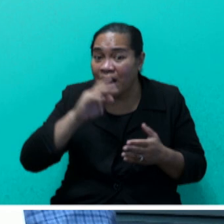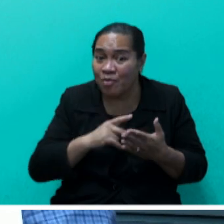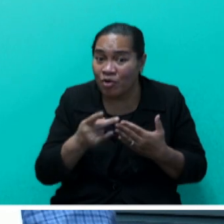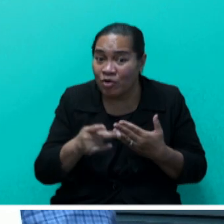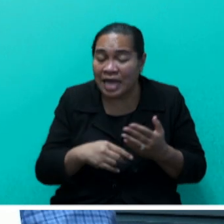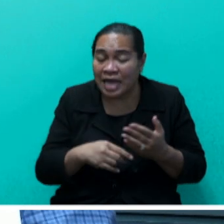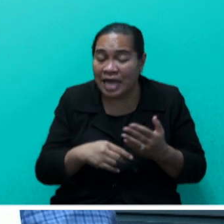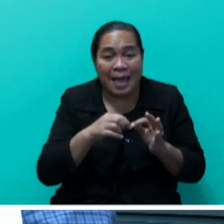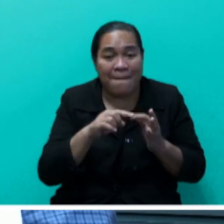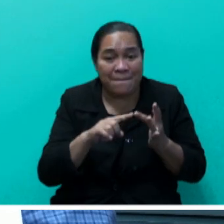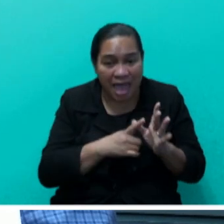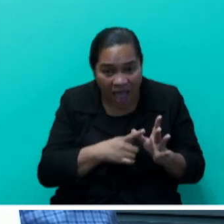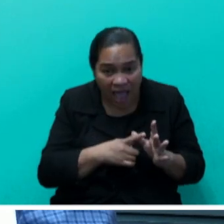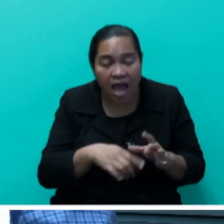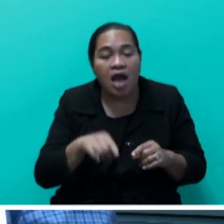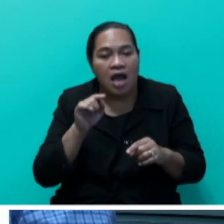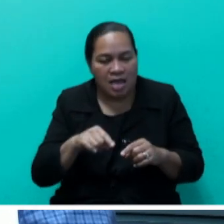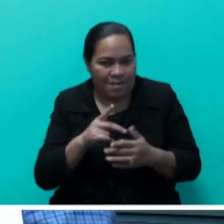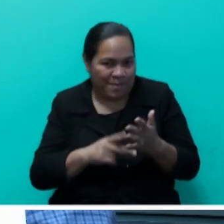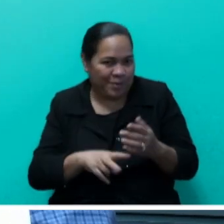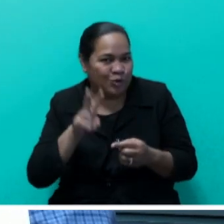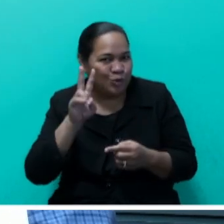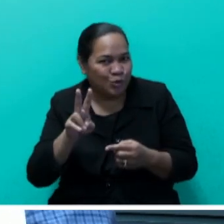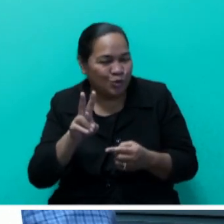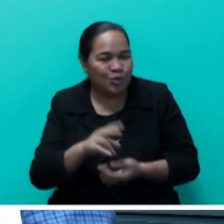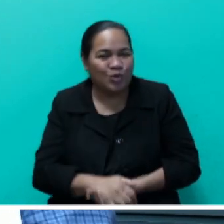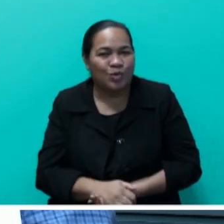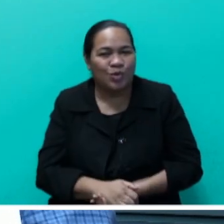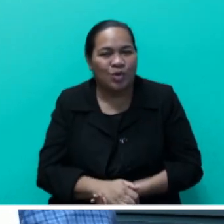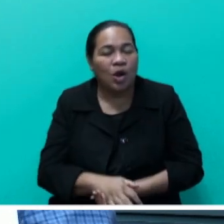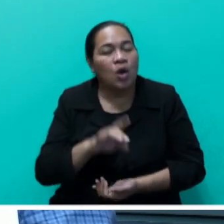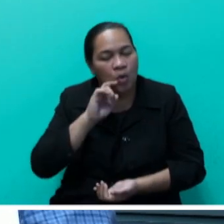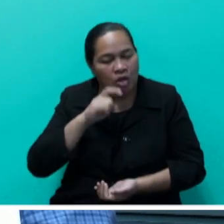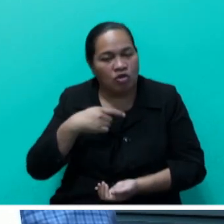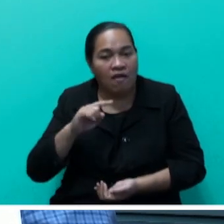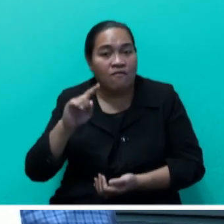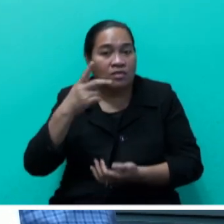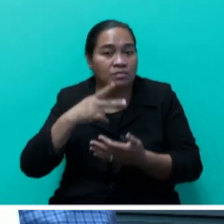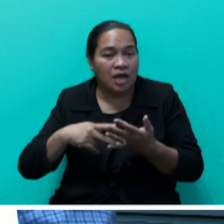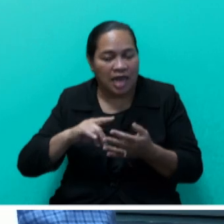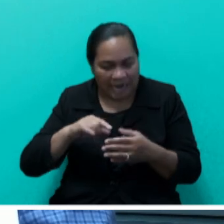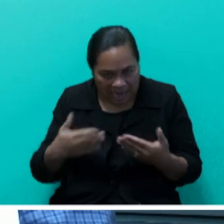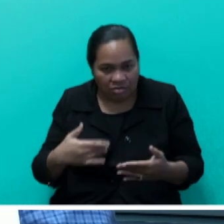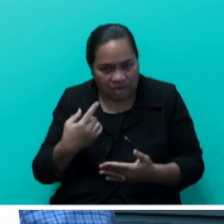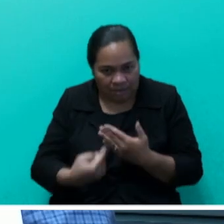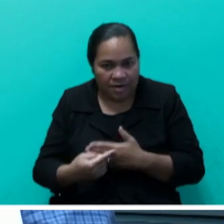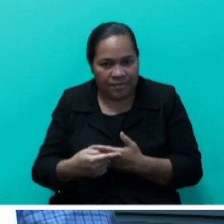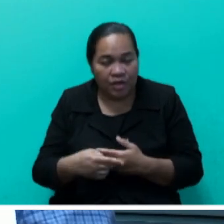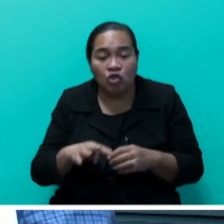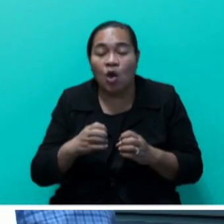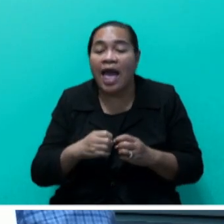Tambia Mains Extension Project Phase 2, this will continue the first phase currently underway, extending the water supply